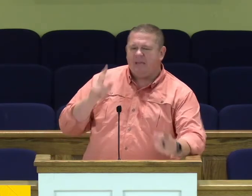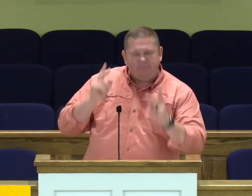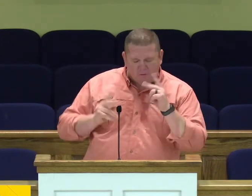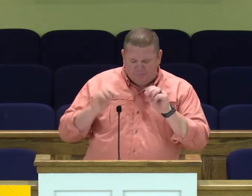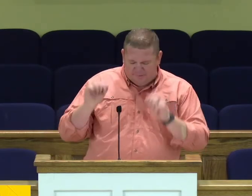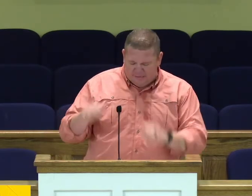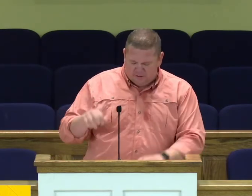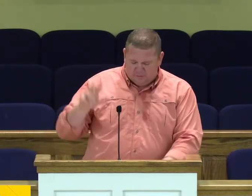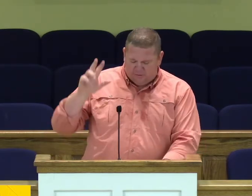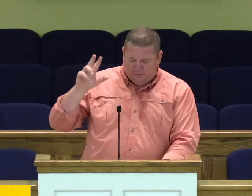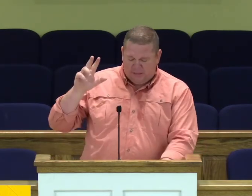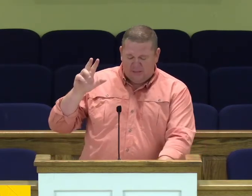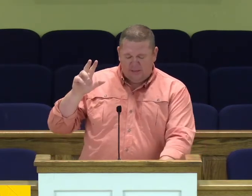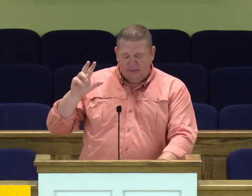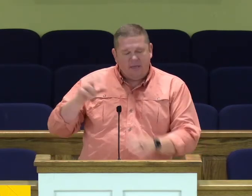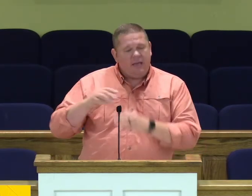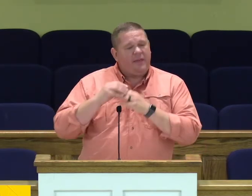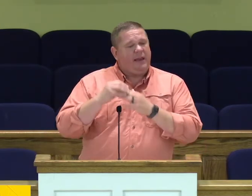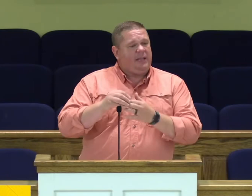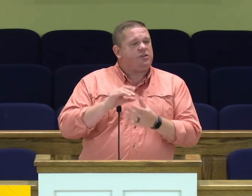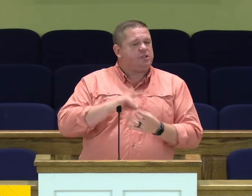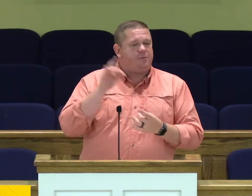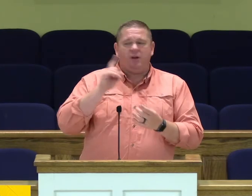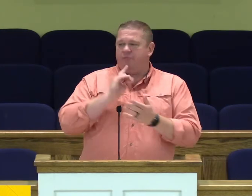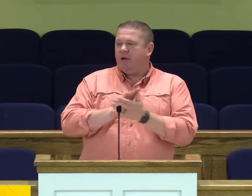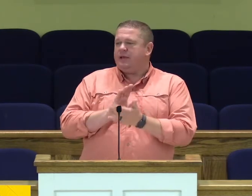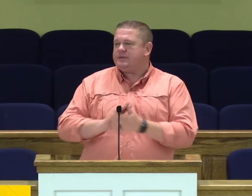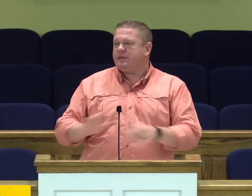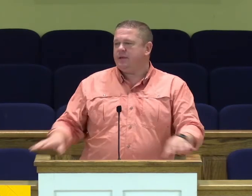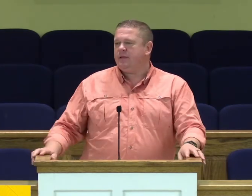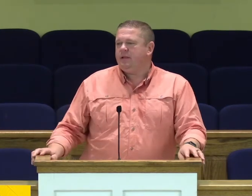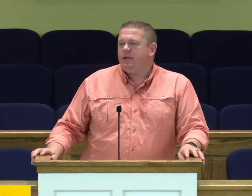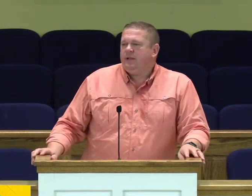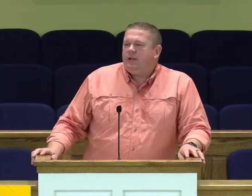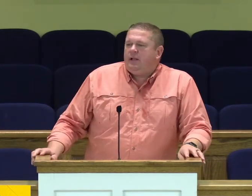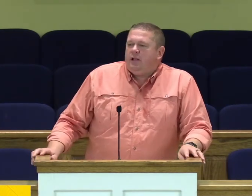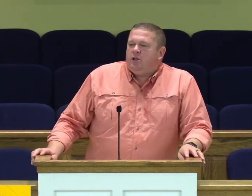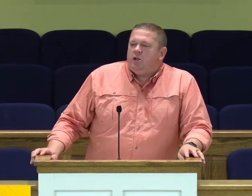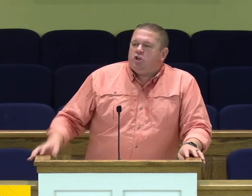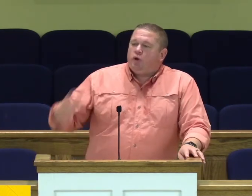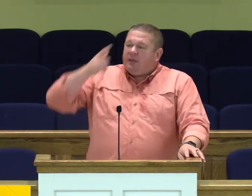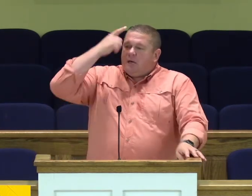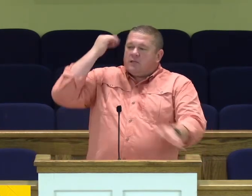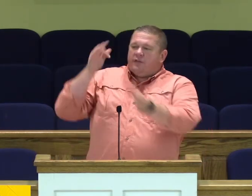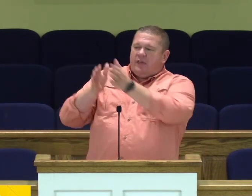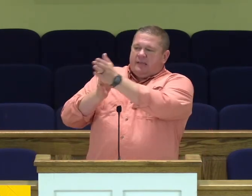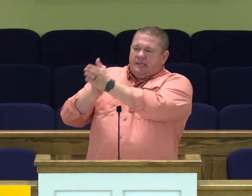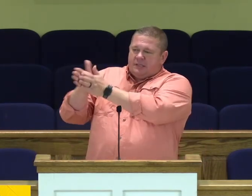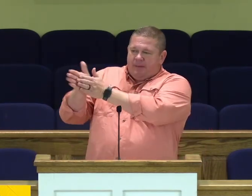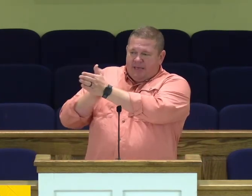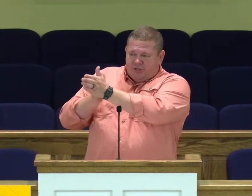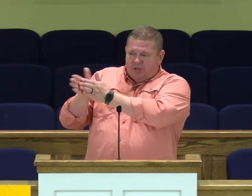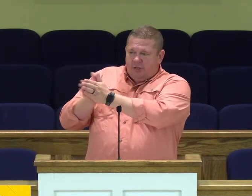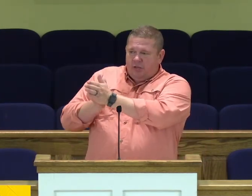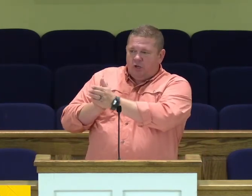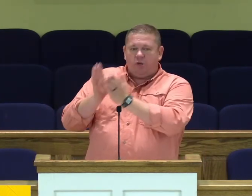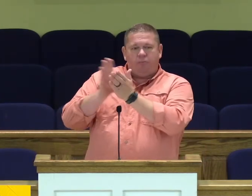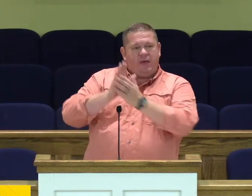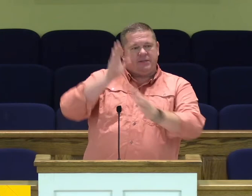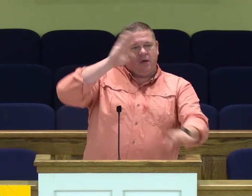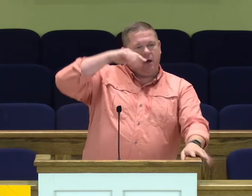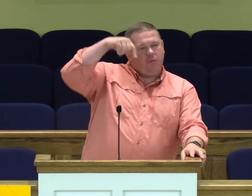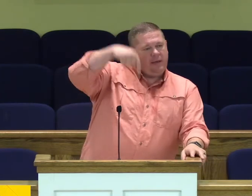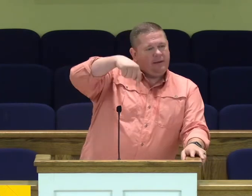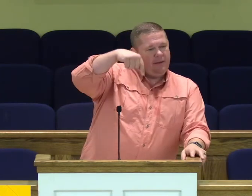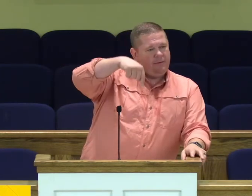The people, the potential, number three. And that leads to a spirit of praise. So because of the anticipation, you can